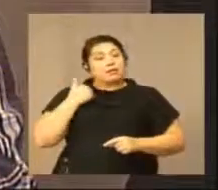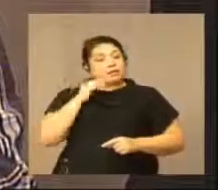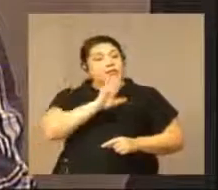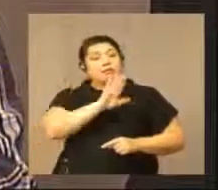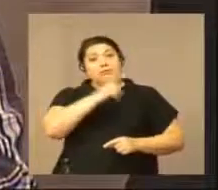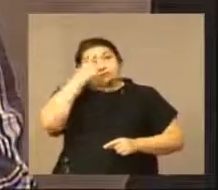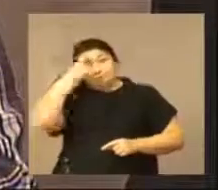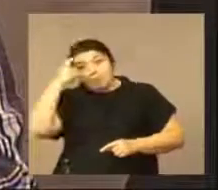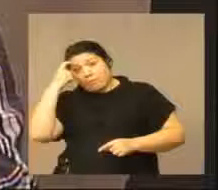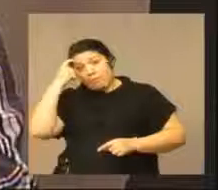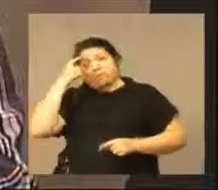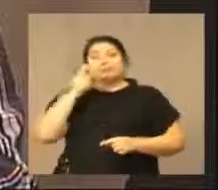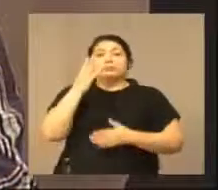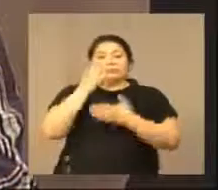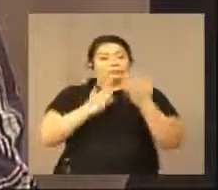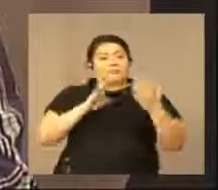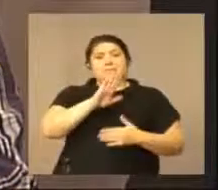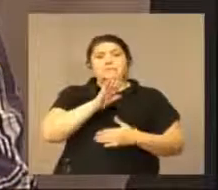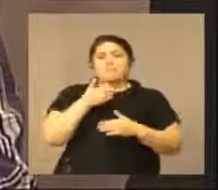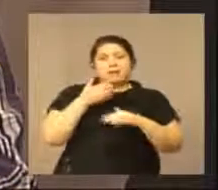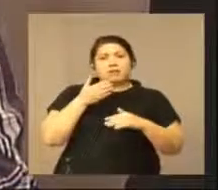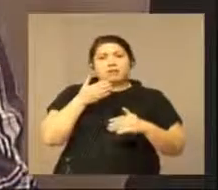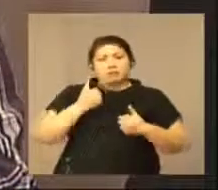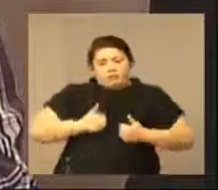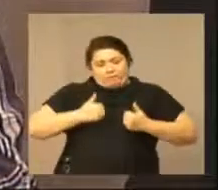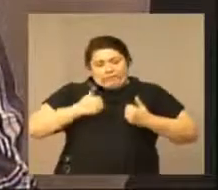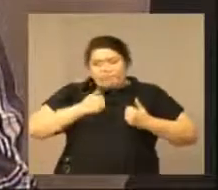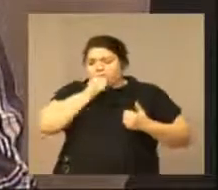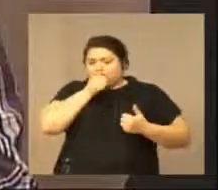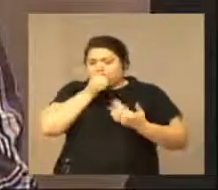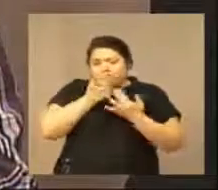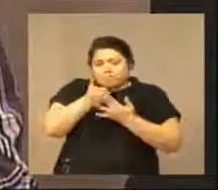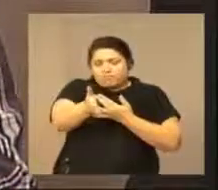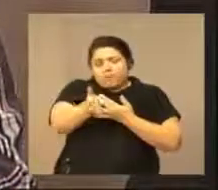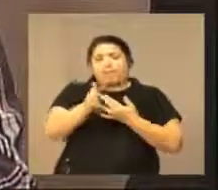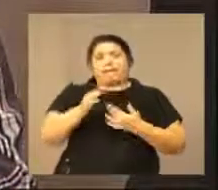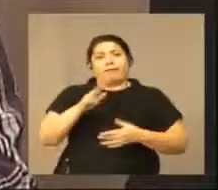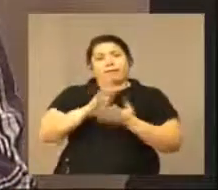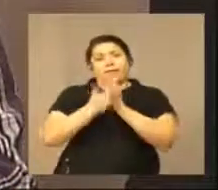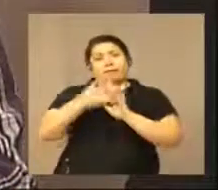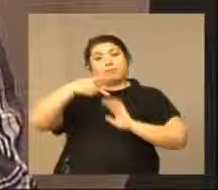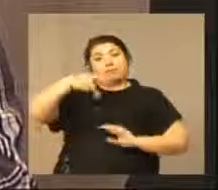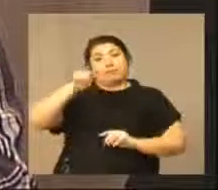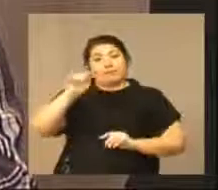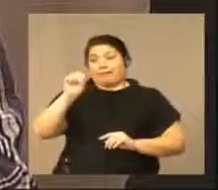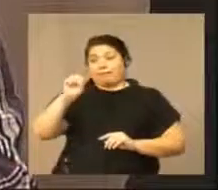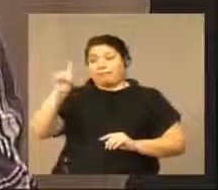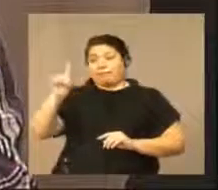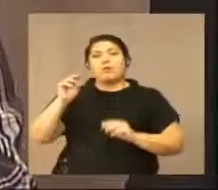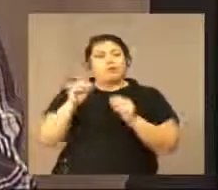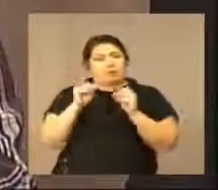or post-traumatic stress disorder is higher among First Nation than in mainstream